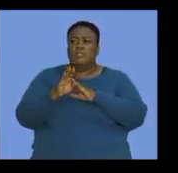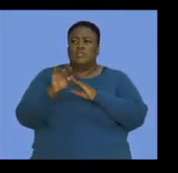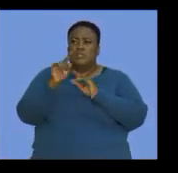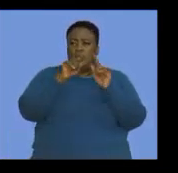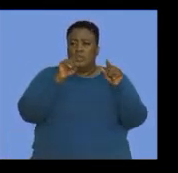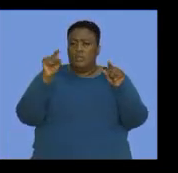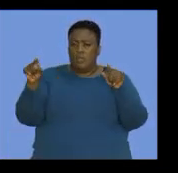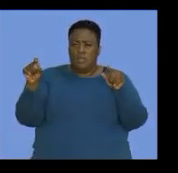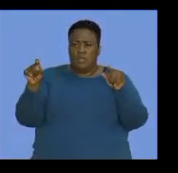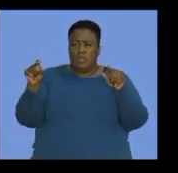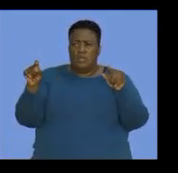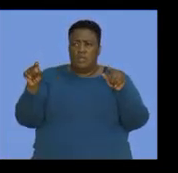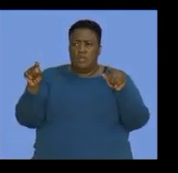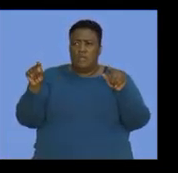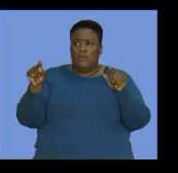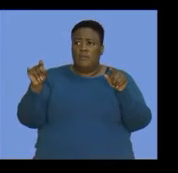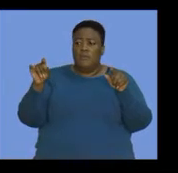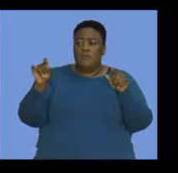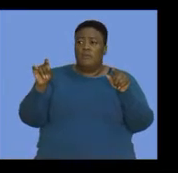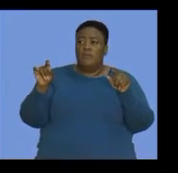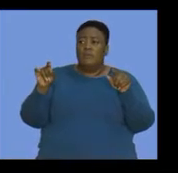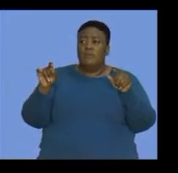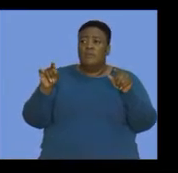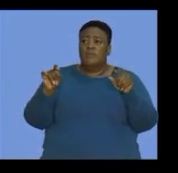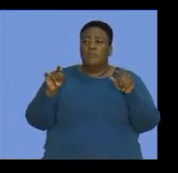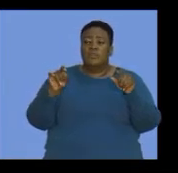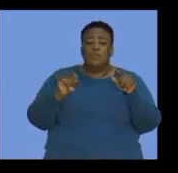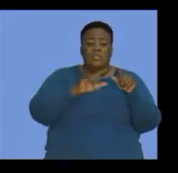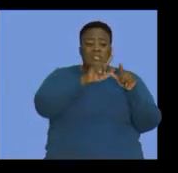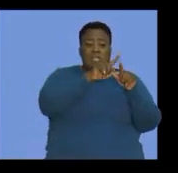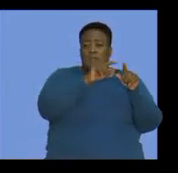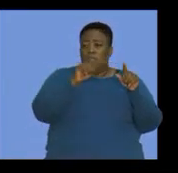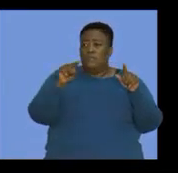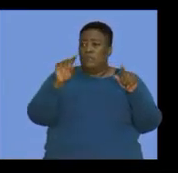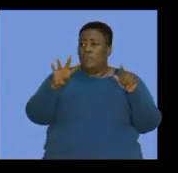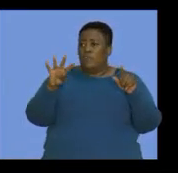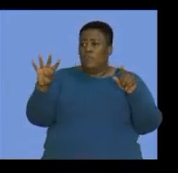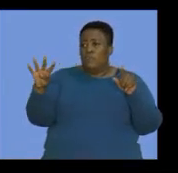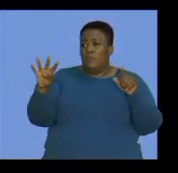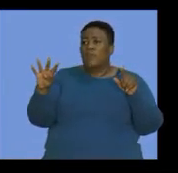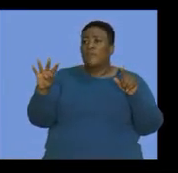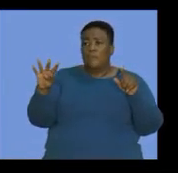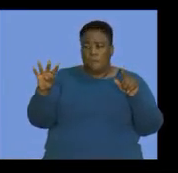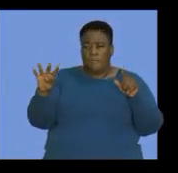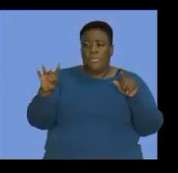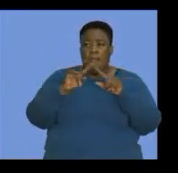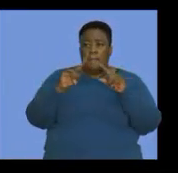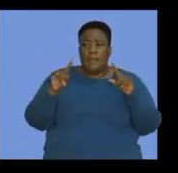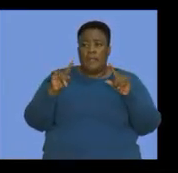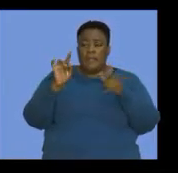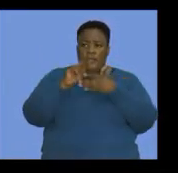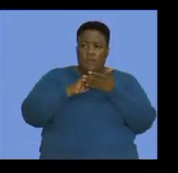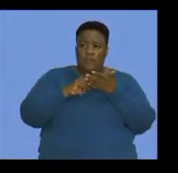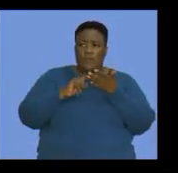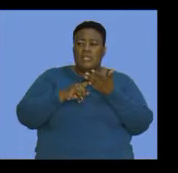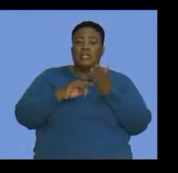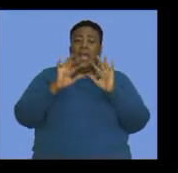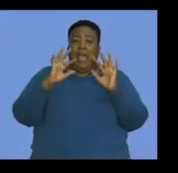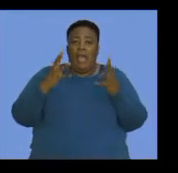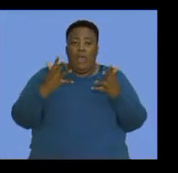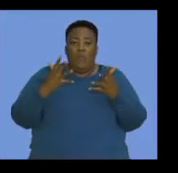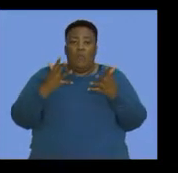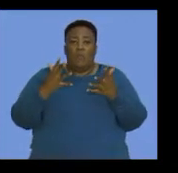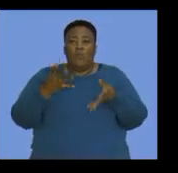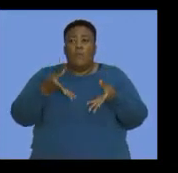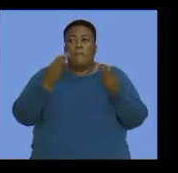of these numbers. So it increased from 7 all the way to 44. Let's calculate what this